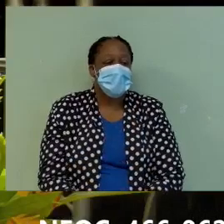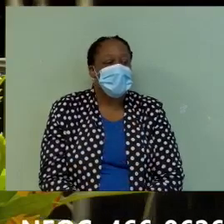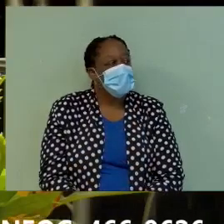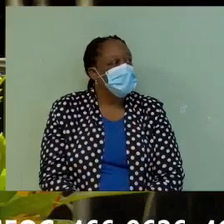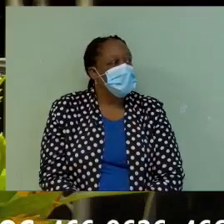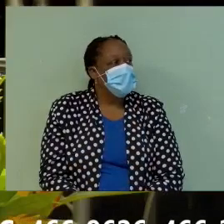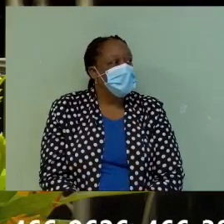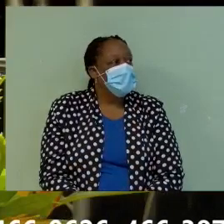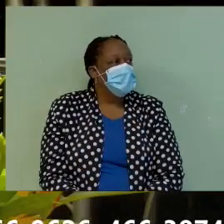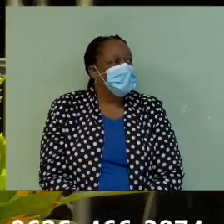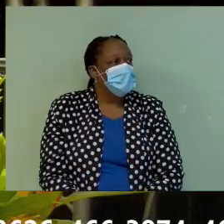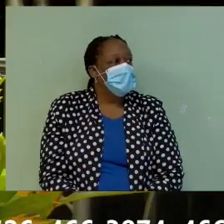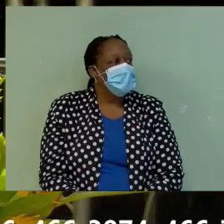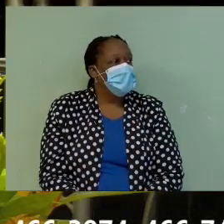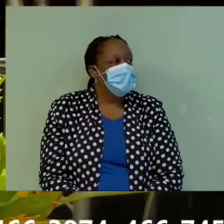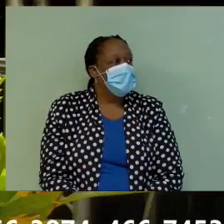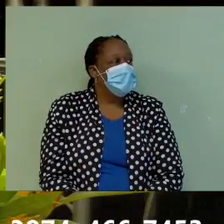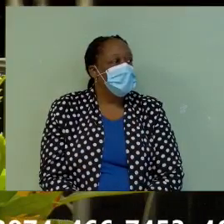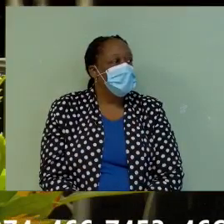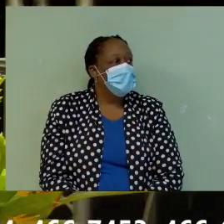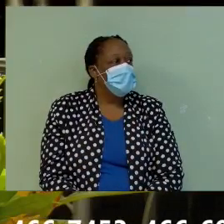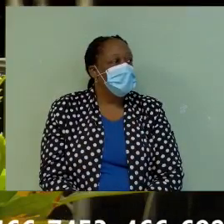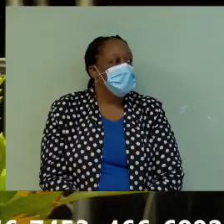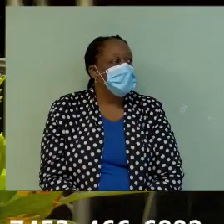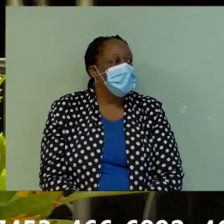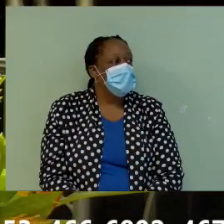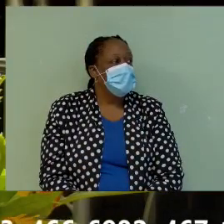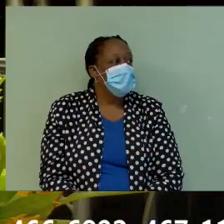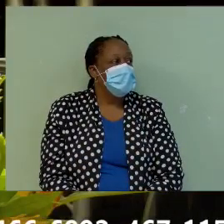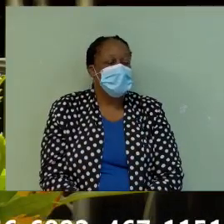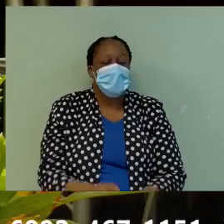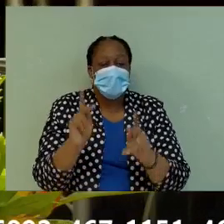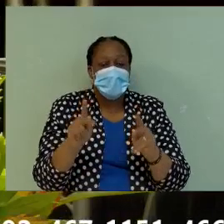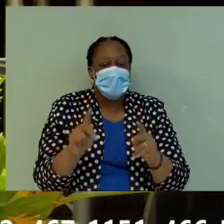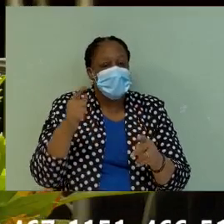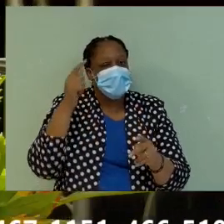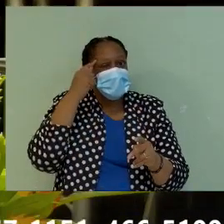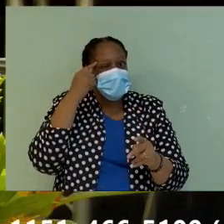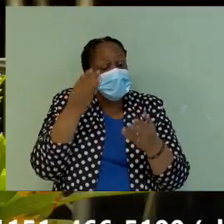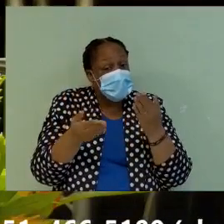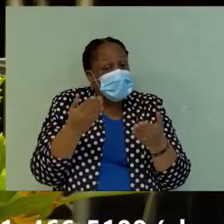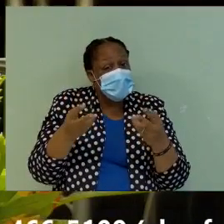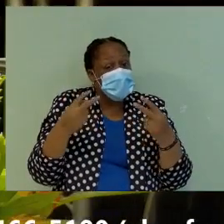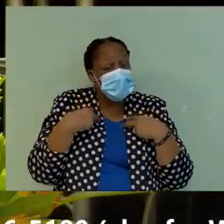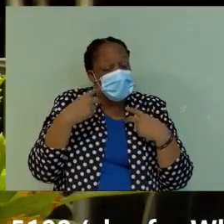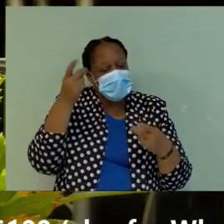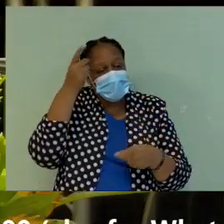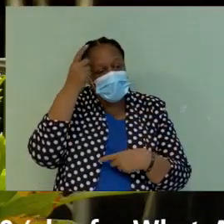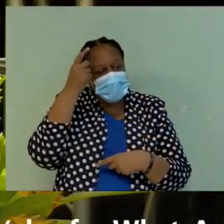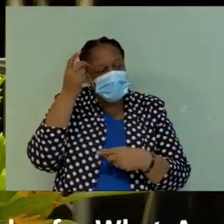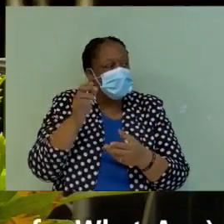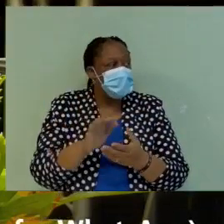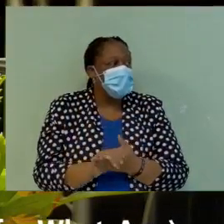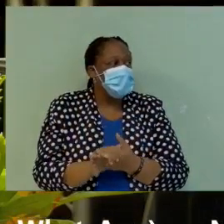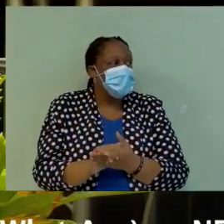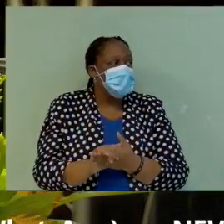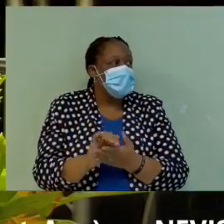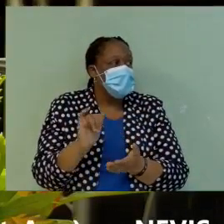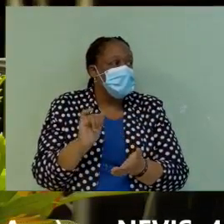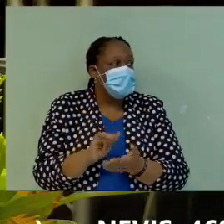being tested. We test suspected cases. These are persons who show up